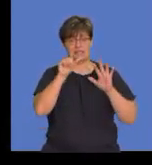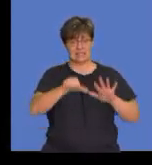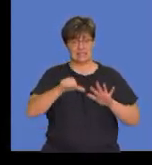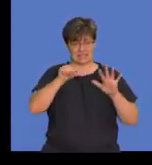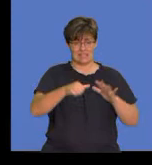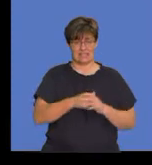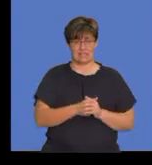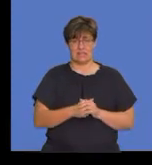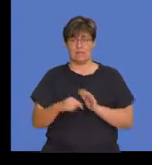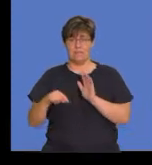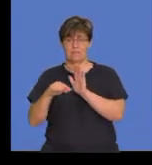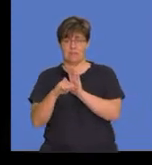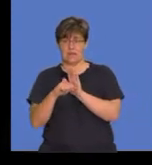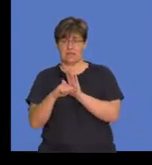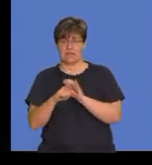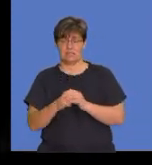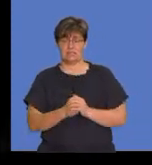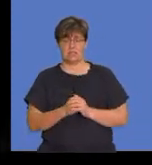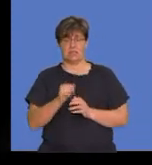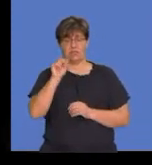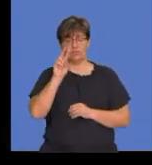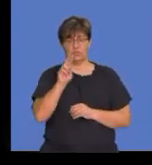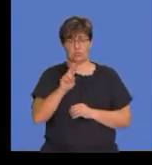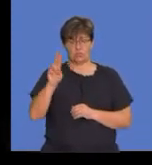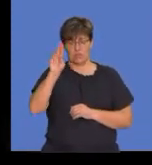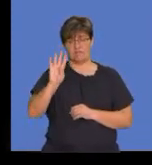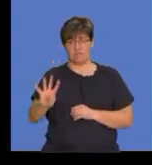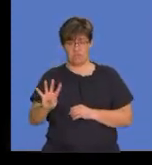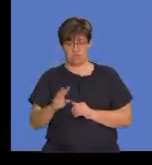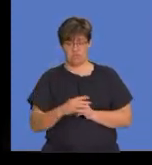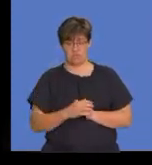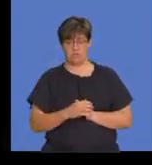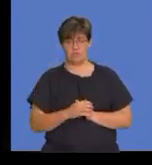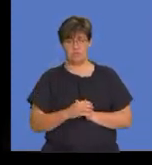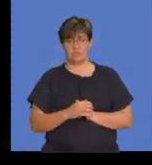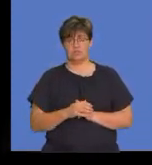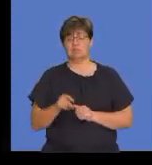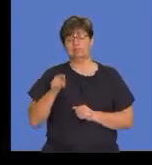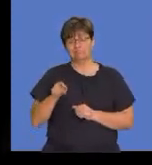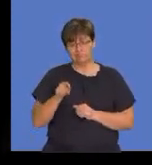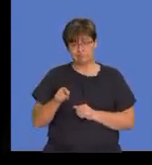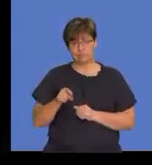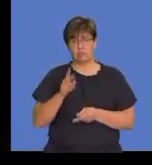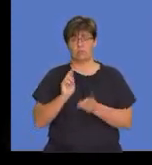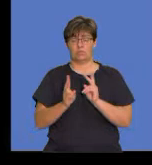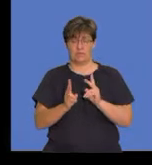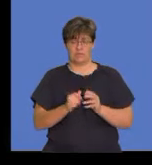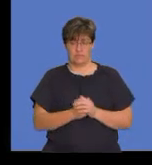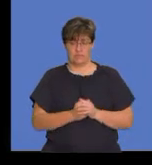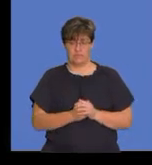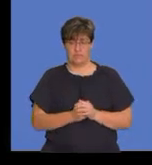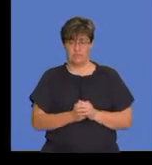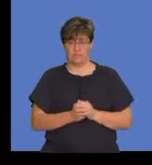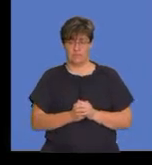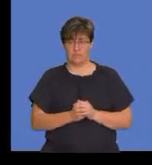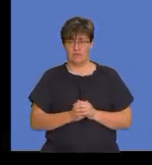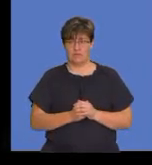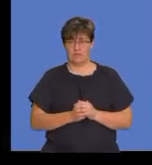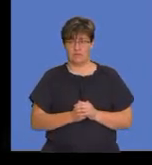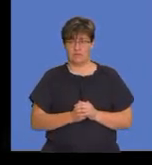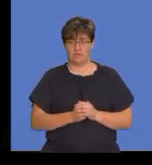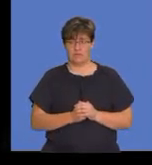will then be 16 minus the 2 squared will be 4, and this will give me